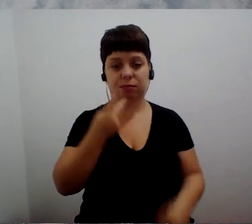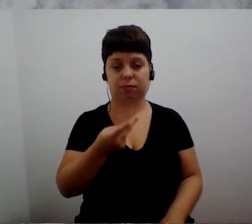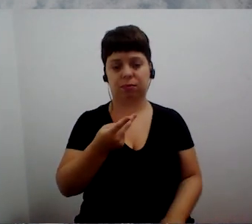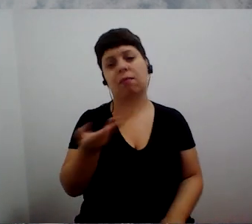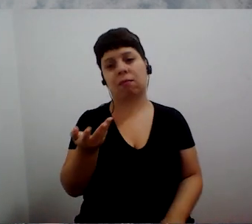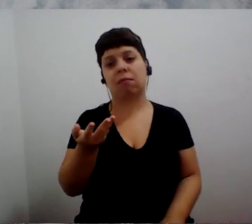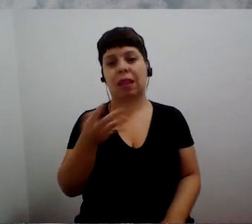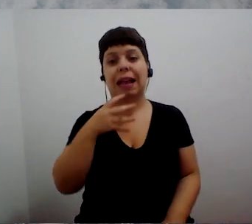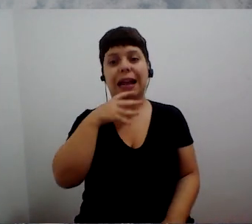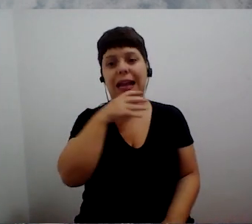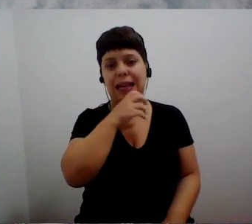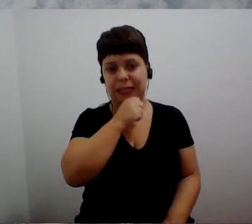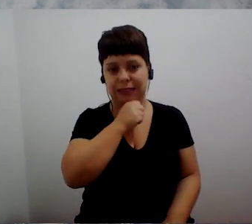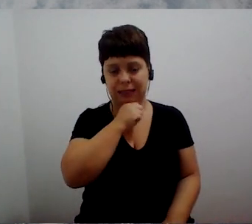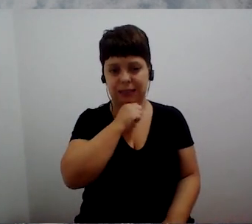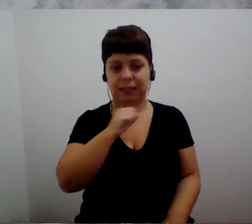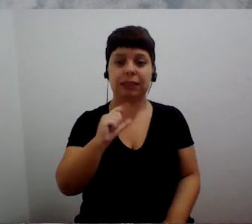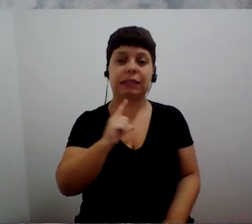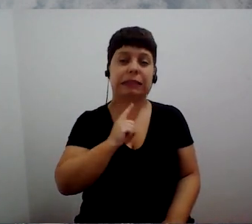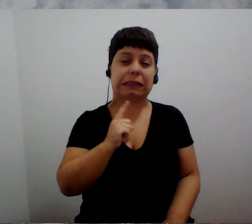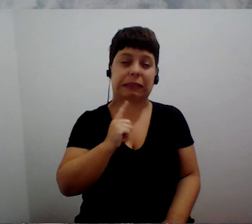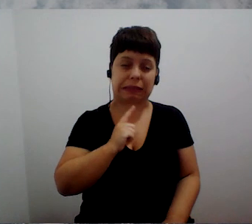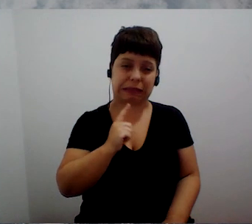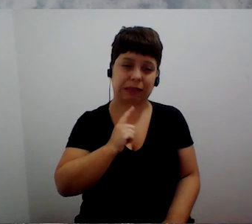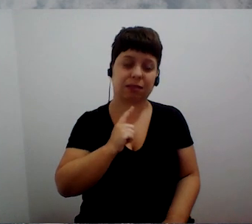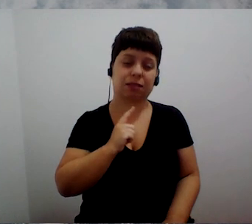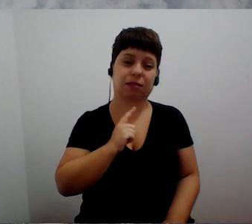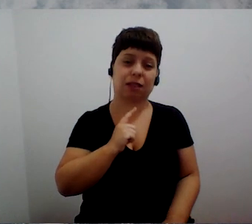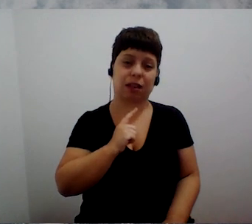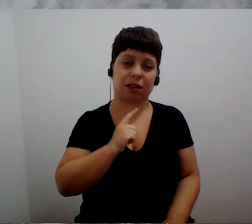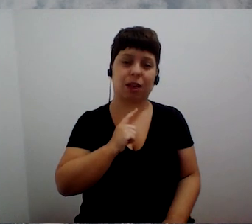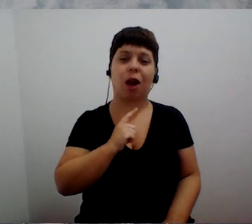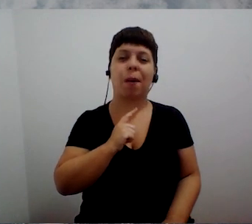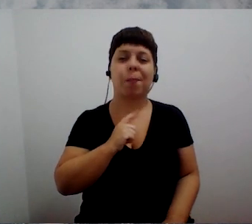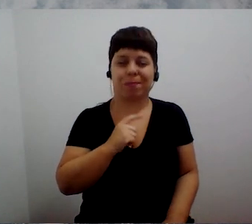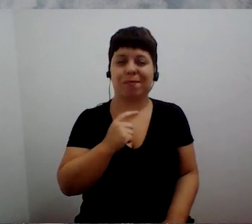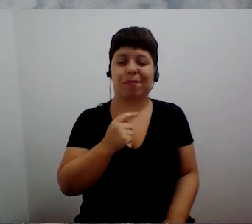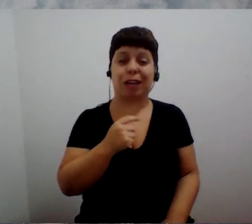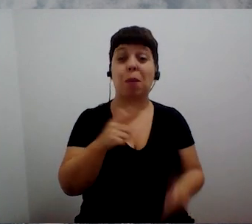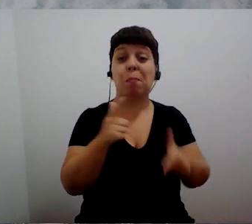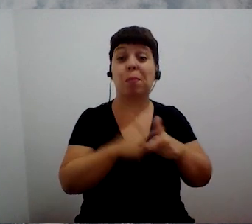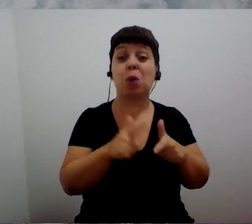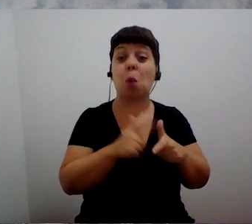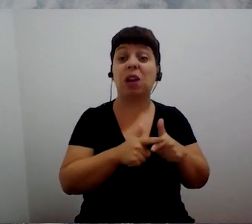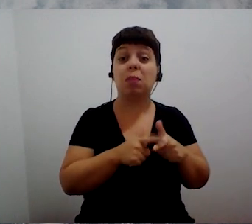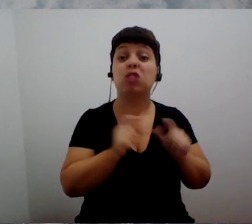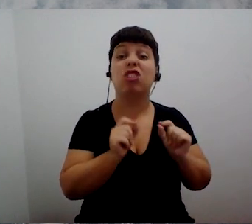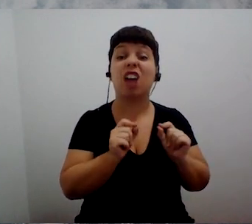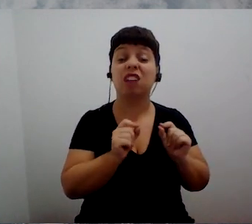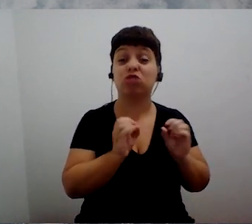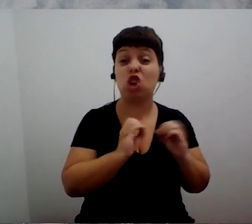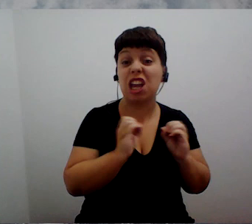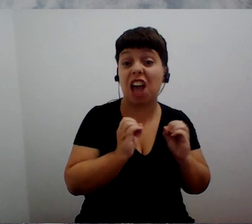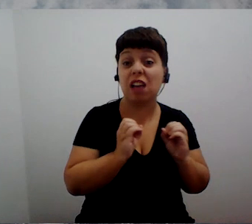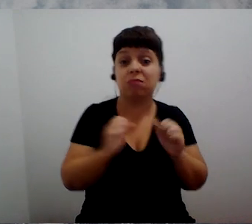of course, we have the tragedy of the commons. Everybody's problem is no one's problem.